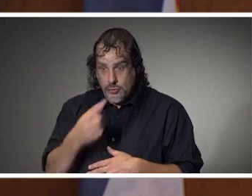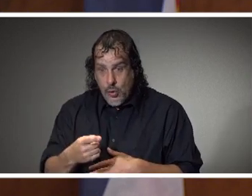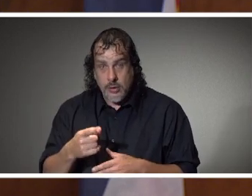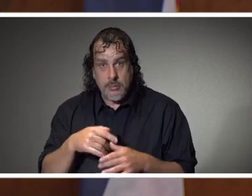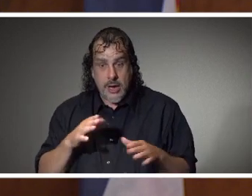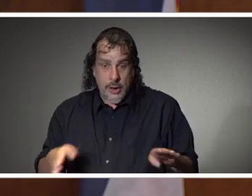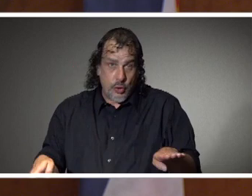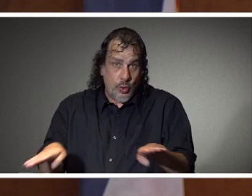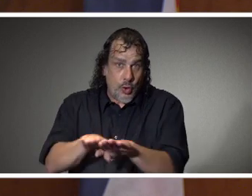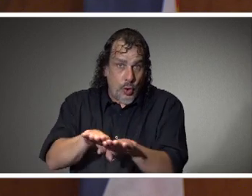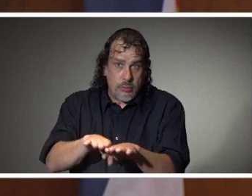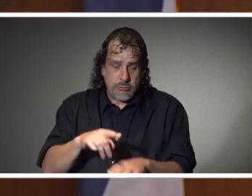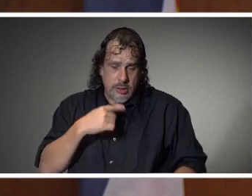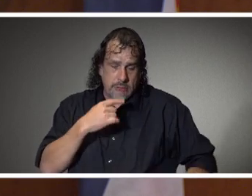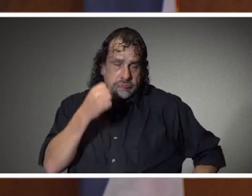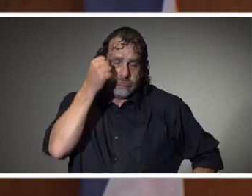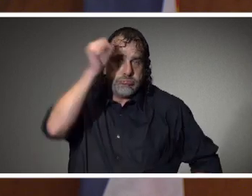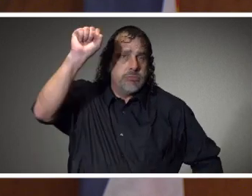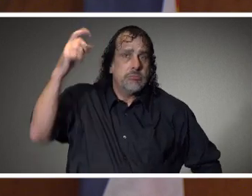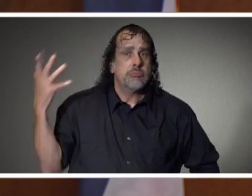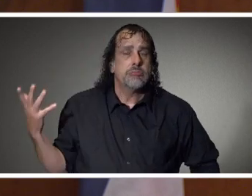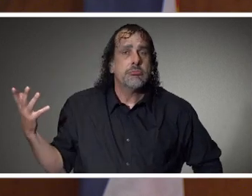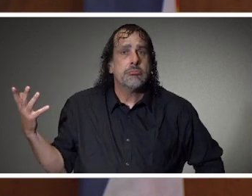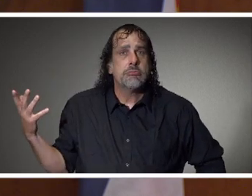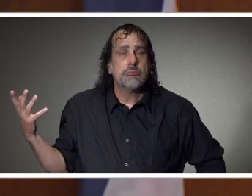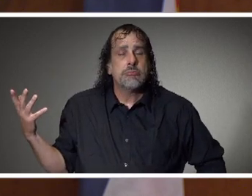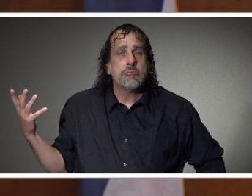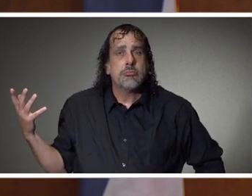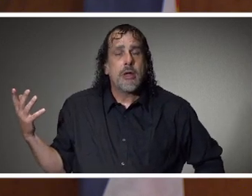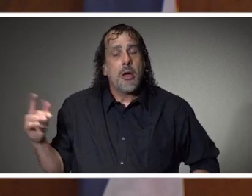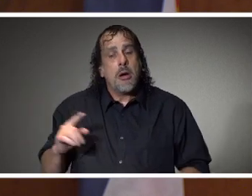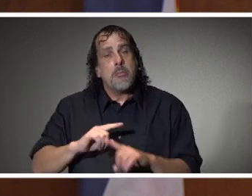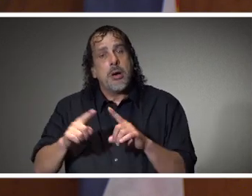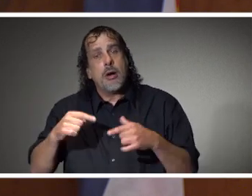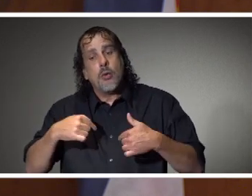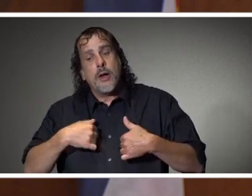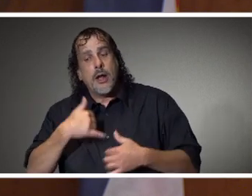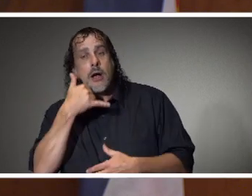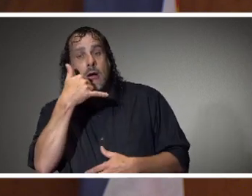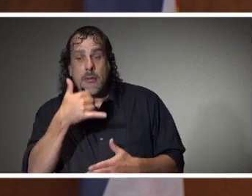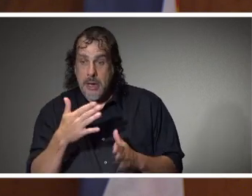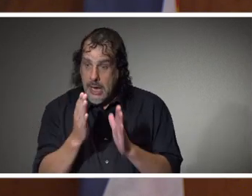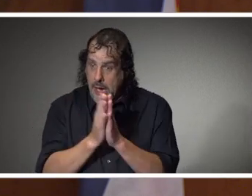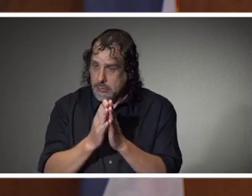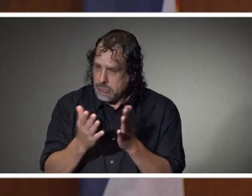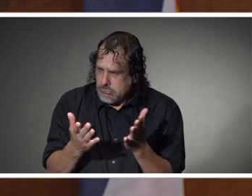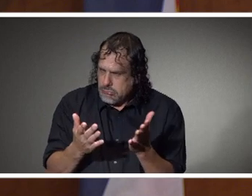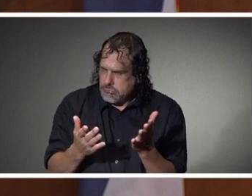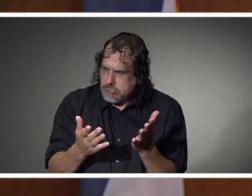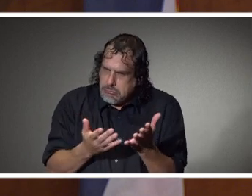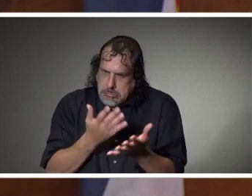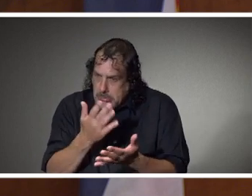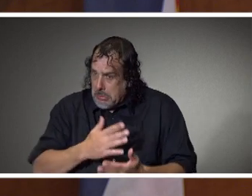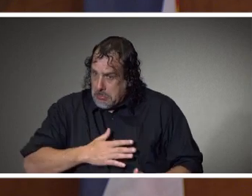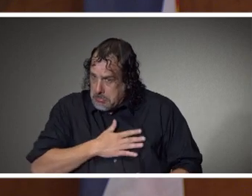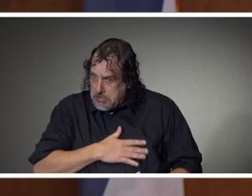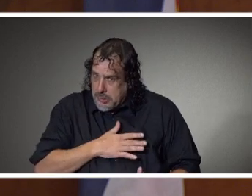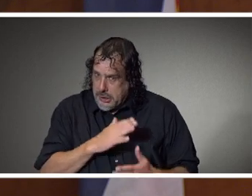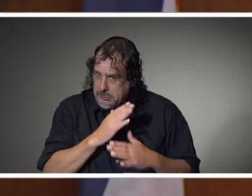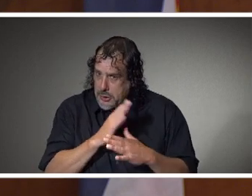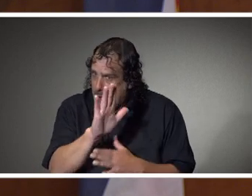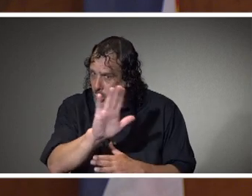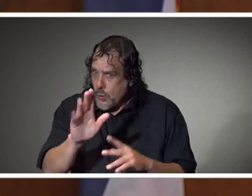his church down, he was not really interested in complying. However, when I called him and asked him to please protect his